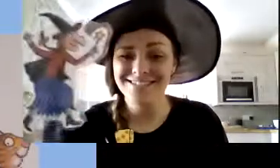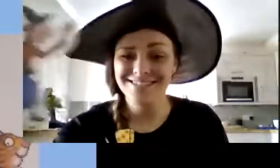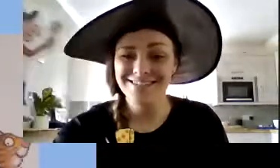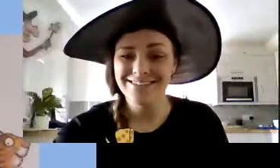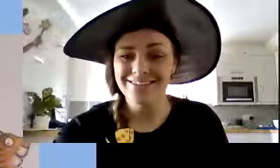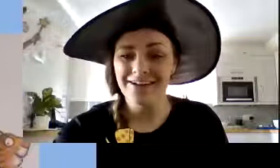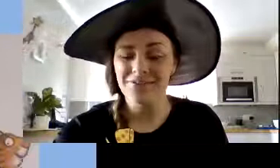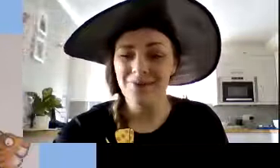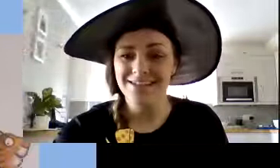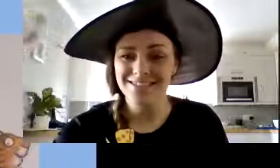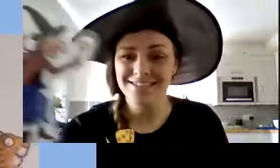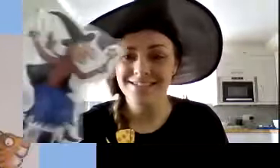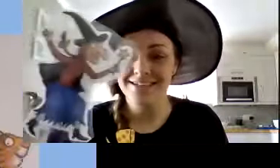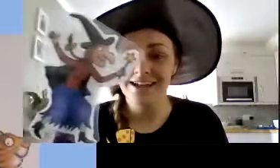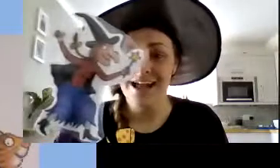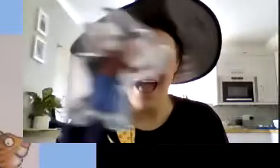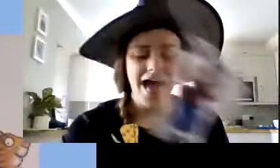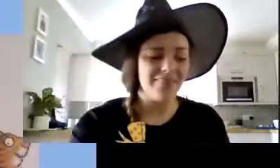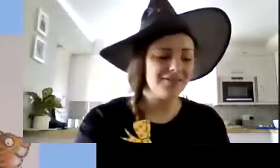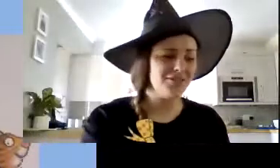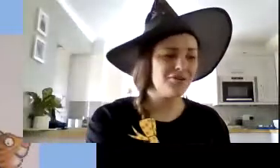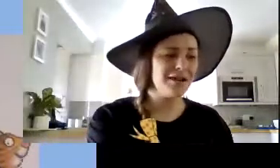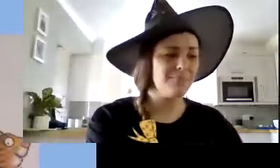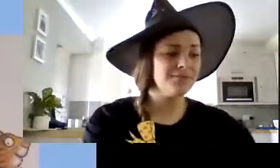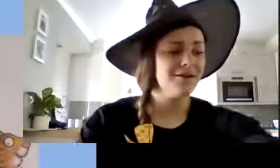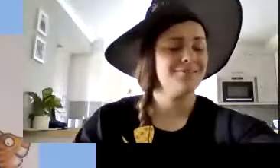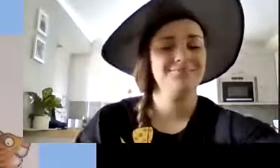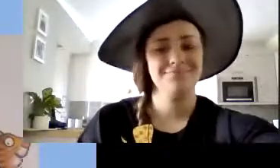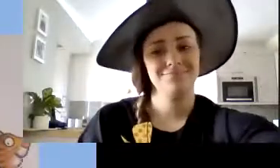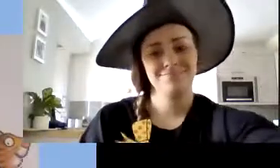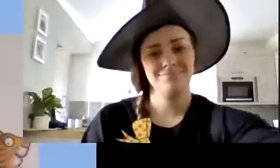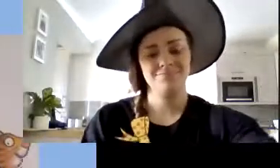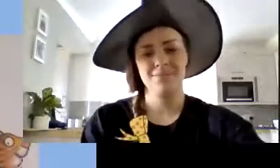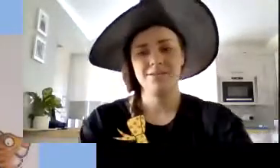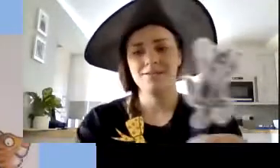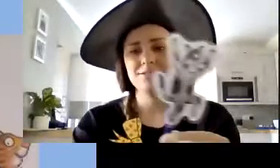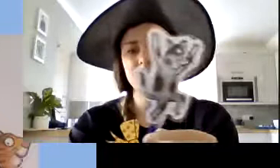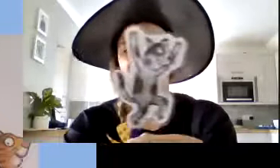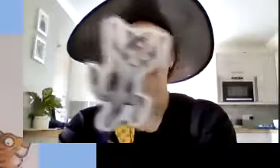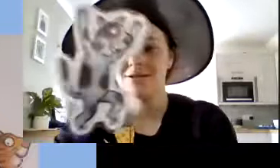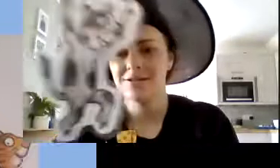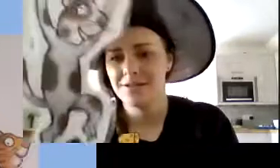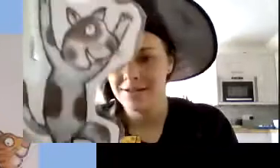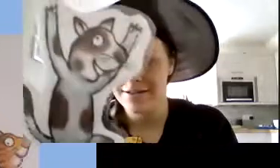Yes, cried the witch, and the dog clambered on.